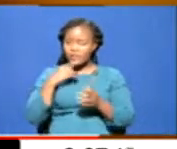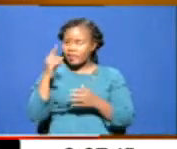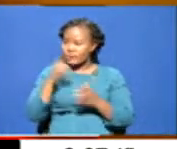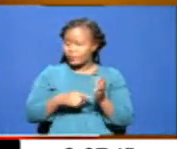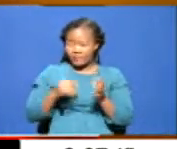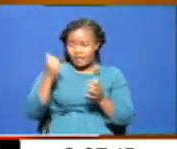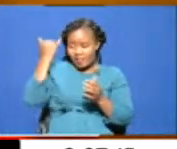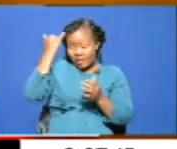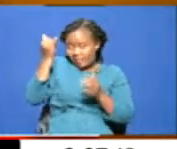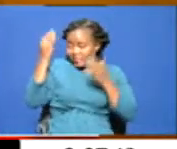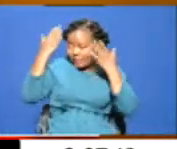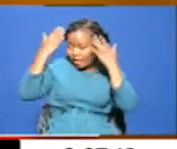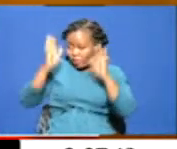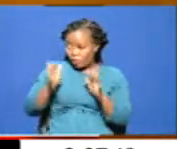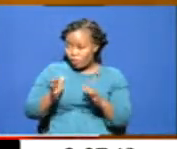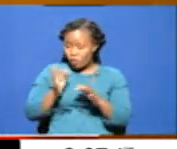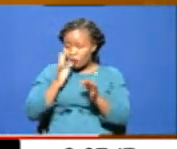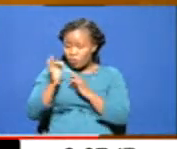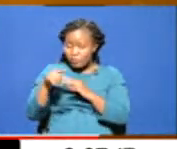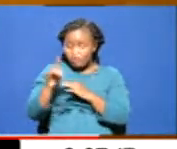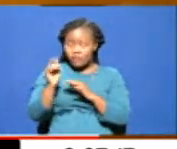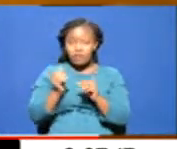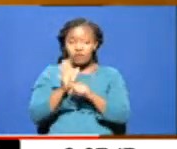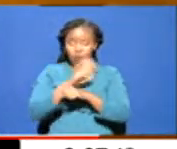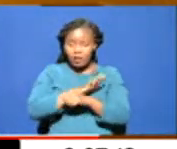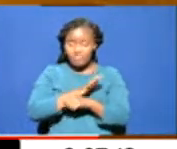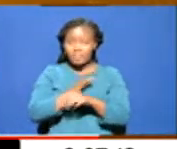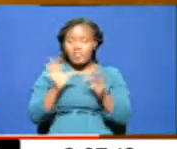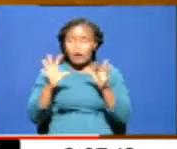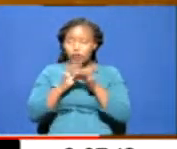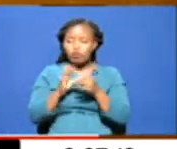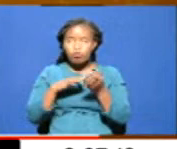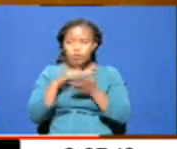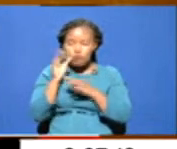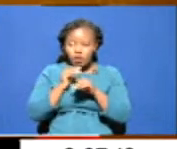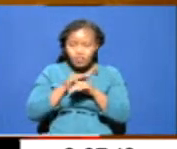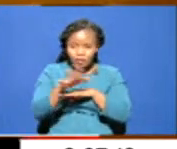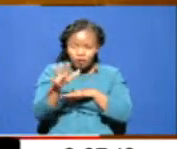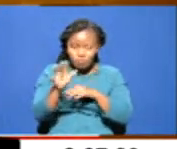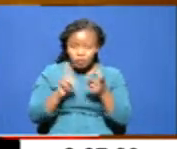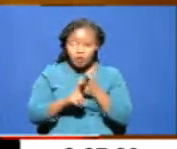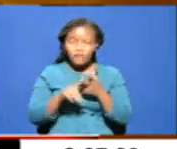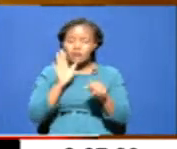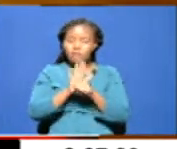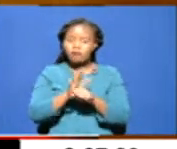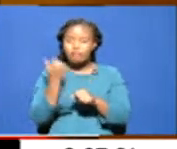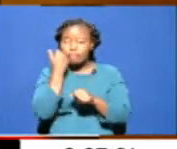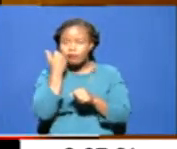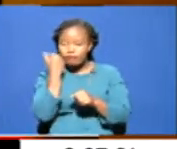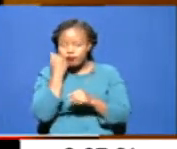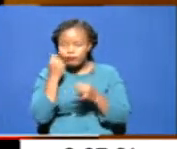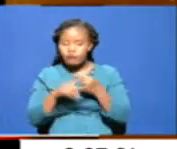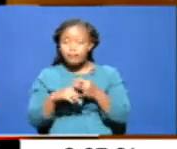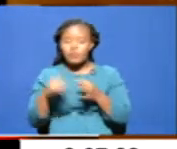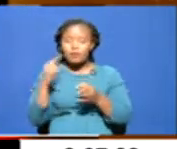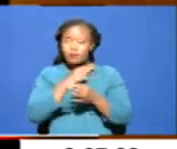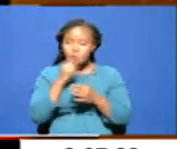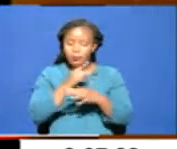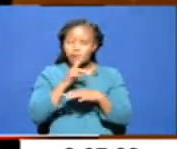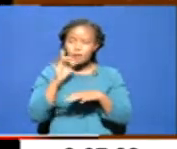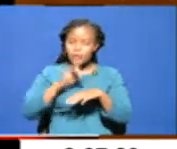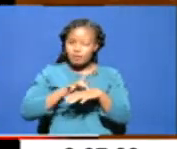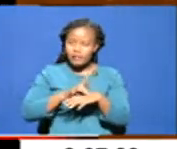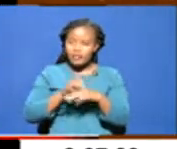whether the Omicron variant is associated with more transmission, severe illness, risk of reinfection, and risk